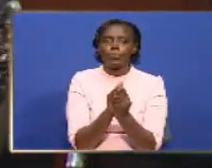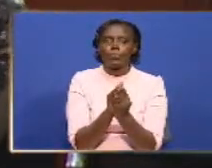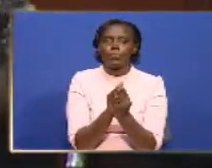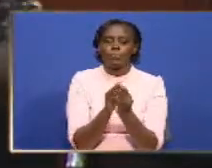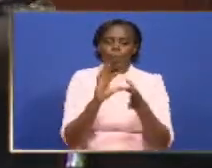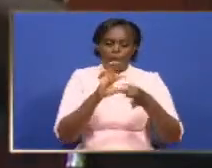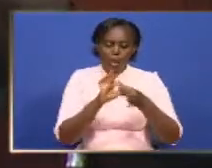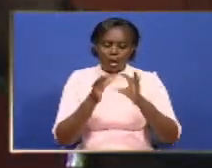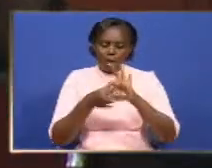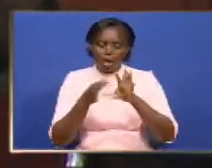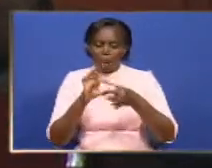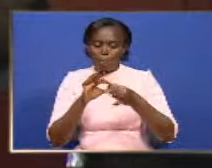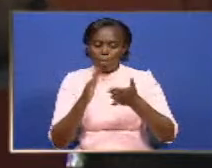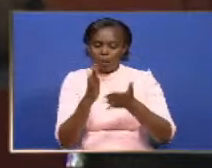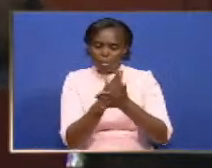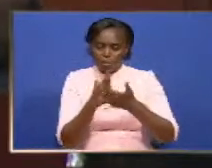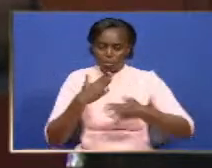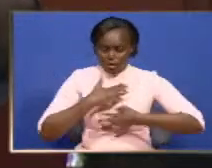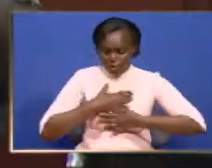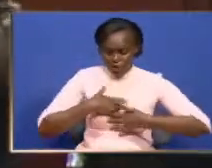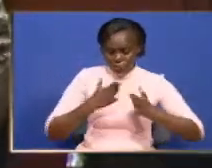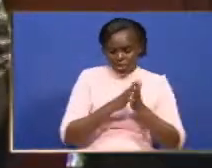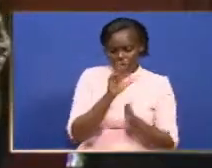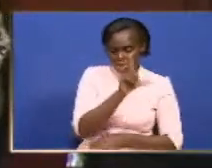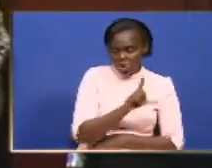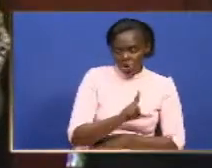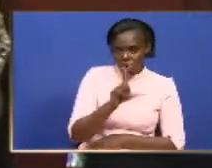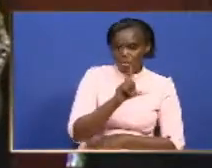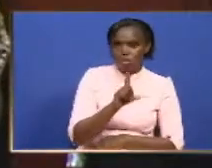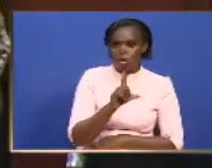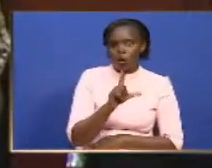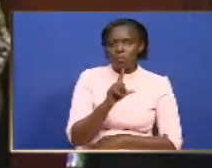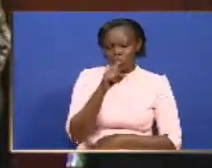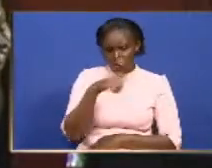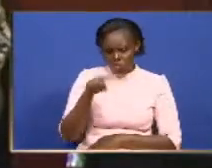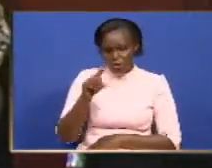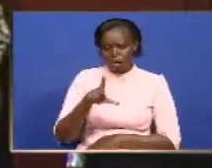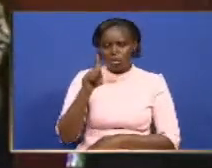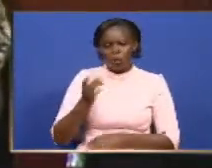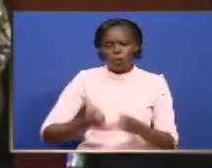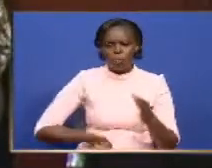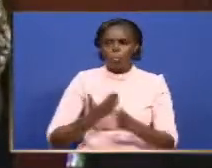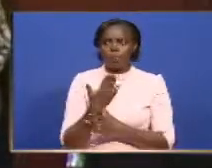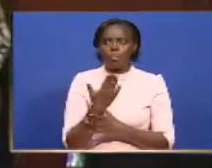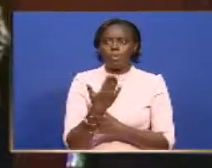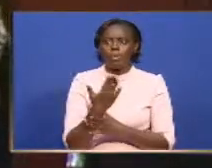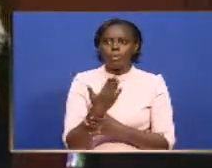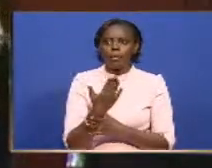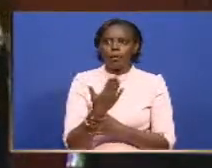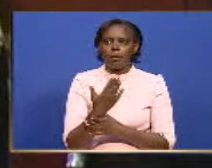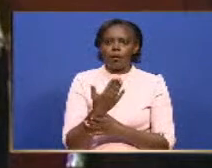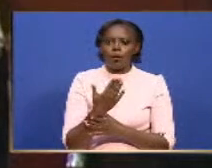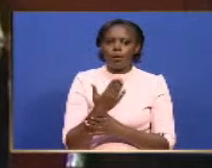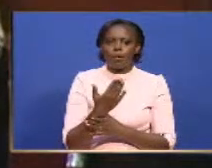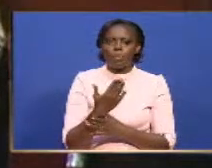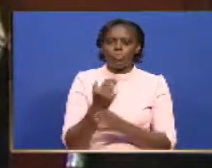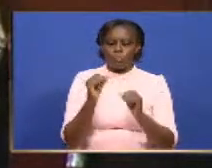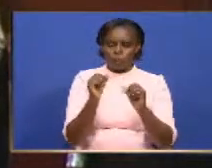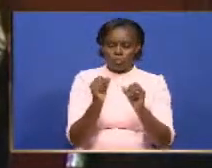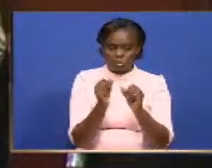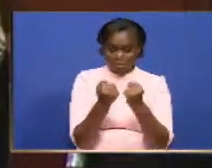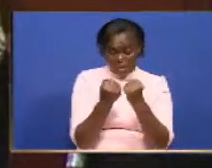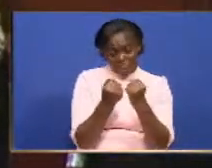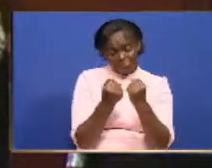harmony between the refugees and the locals, it will be in order. And usually say today is this country, tomorrow is